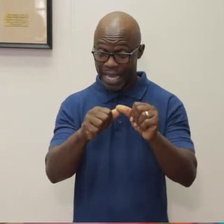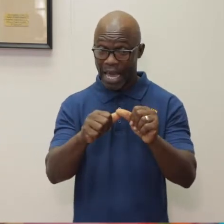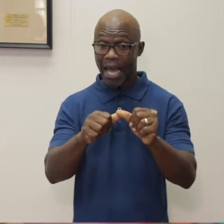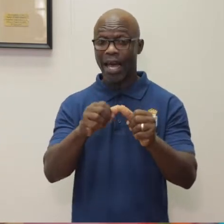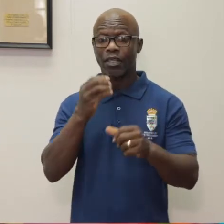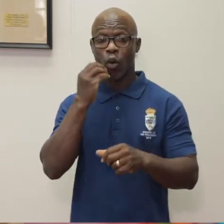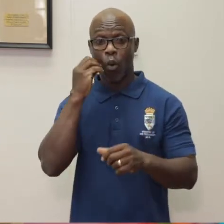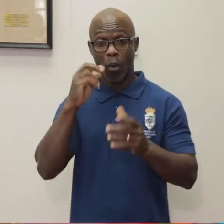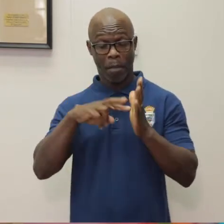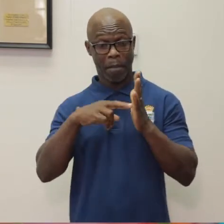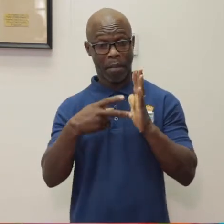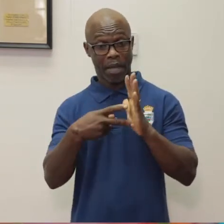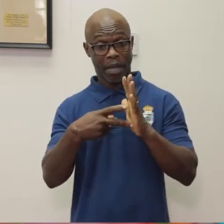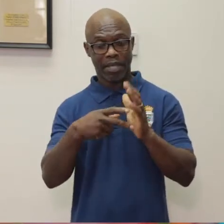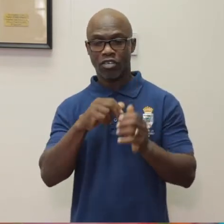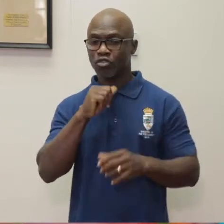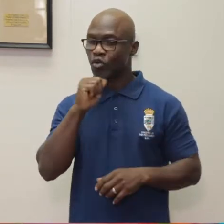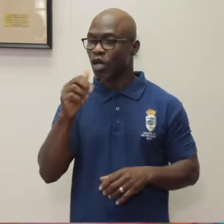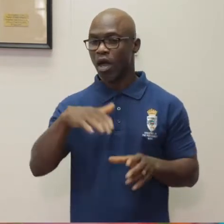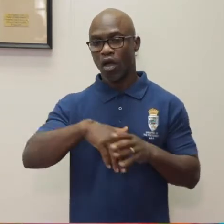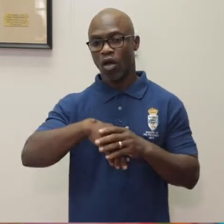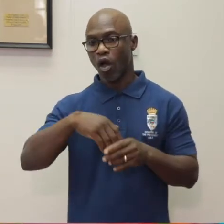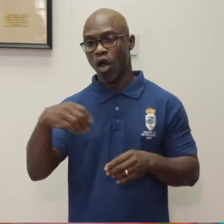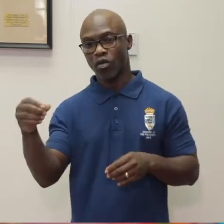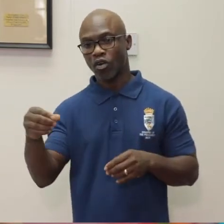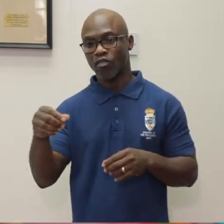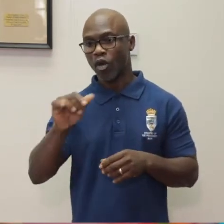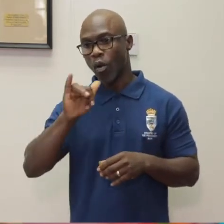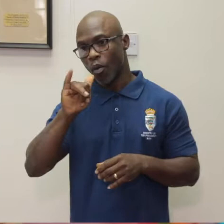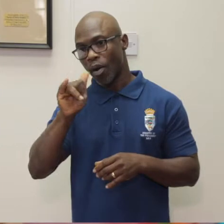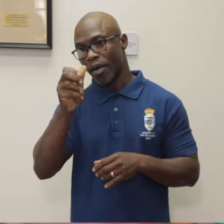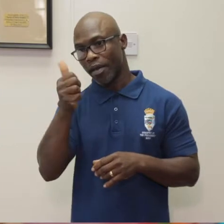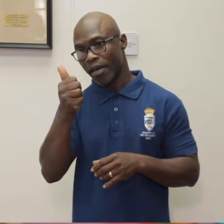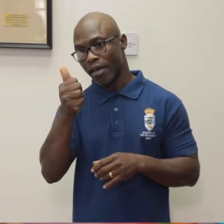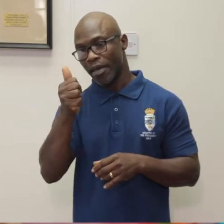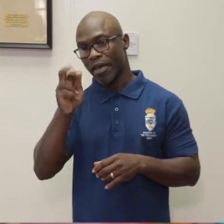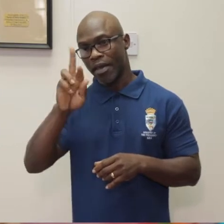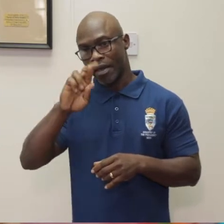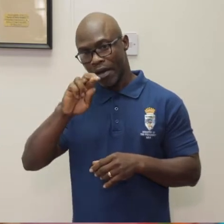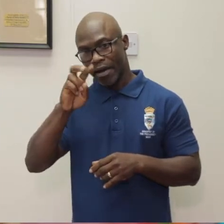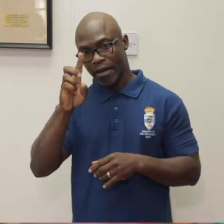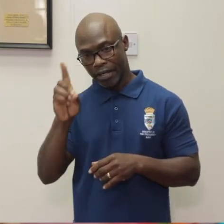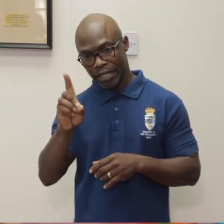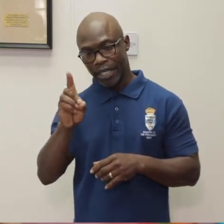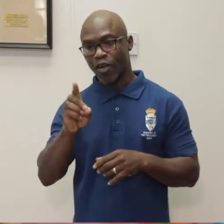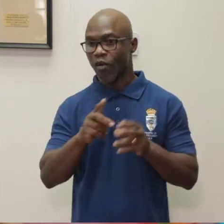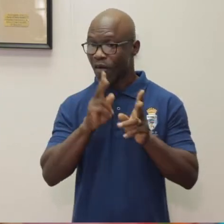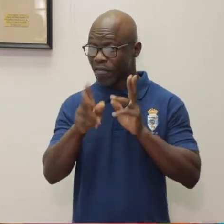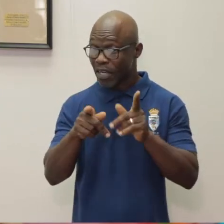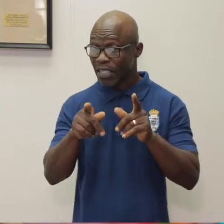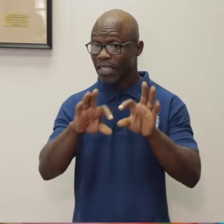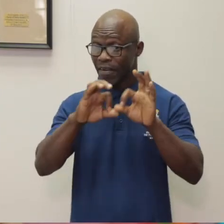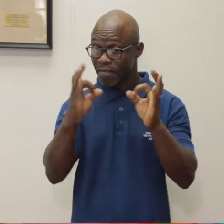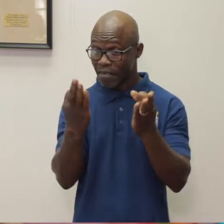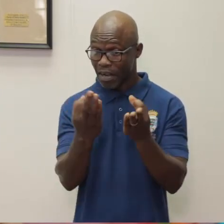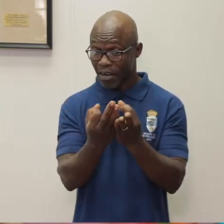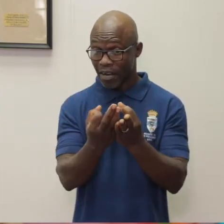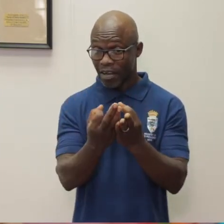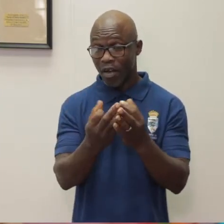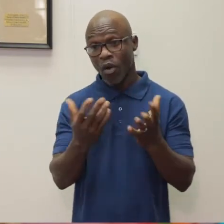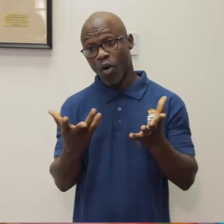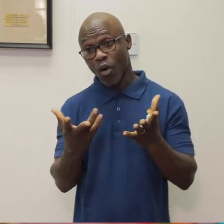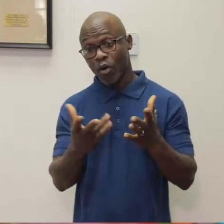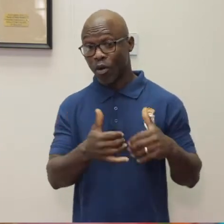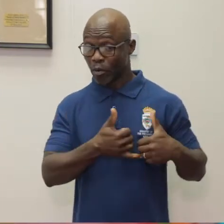means you do not go out of your yard to visit with your family, nor even your